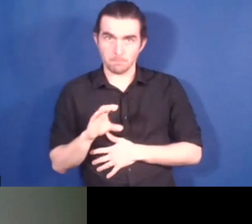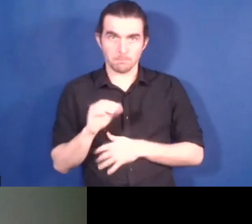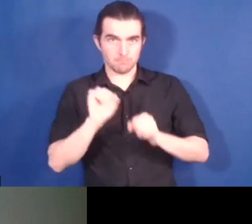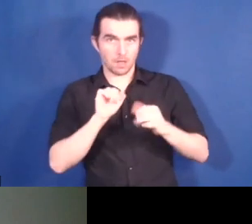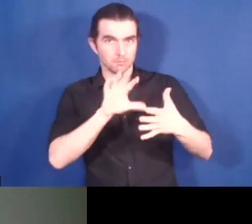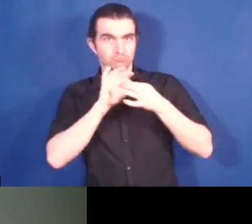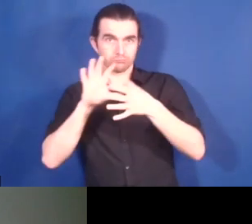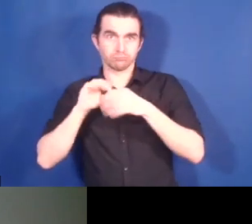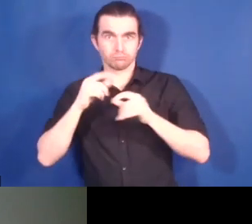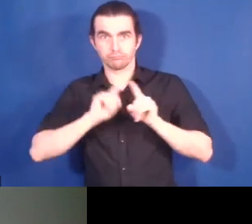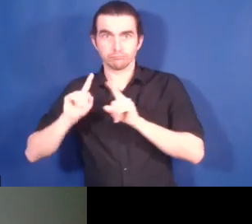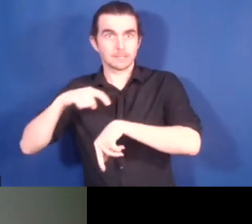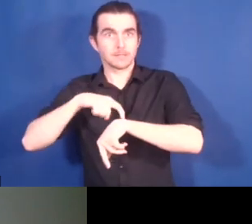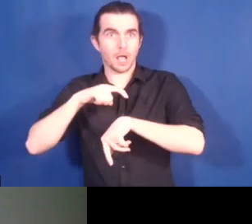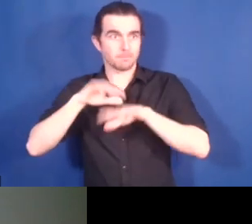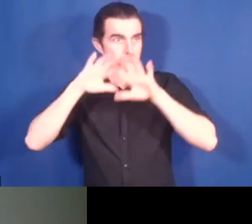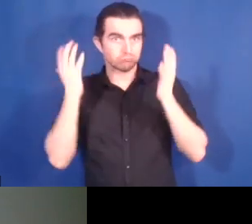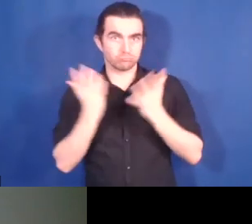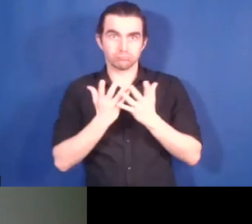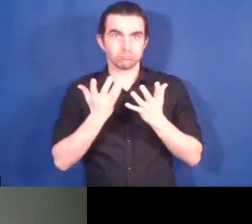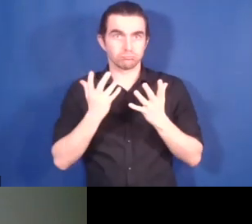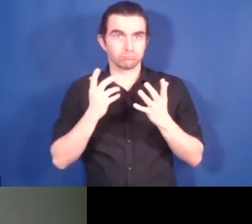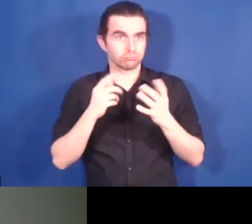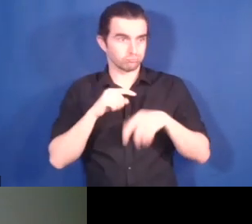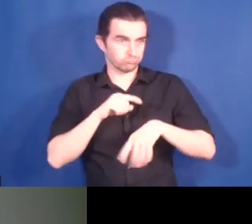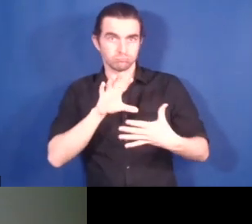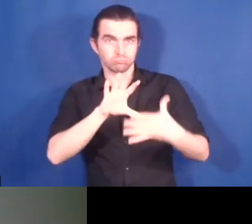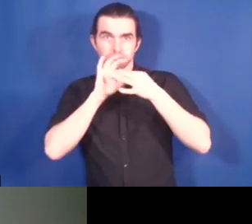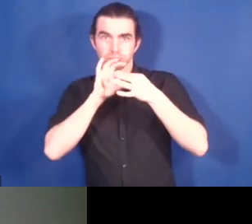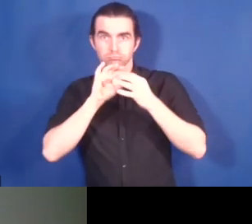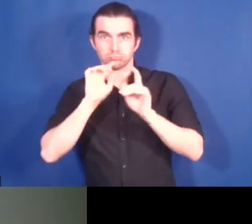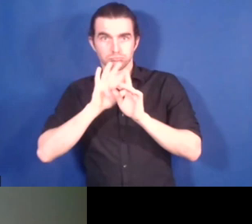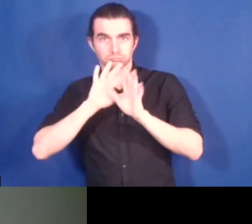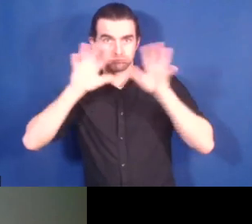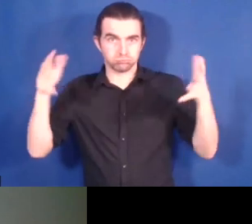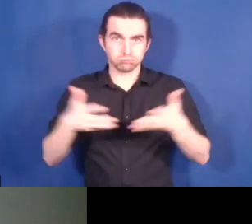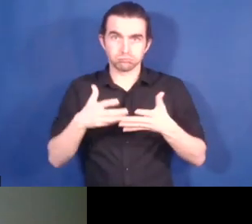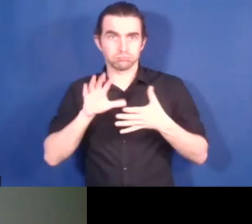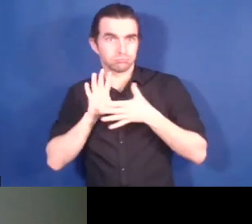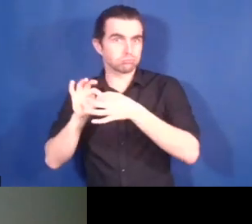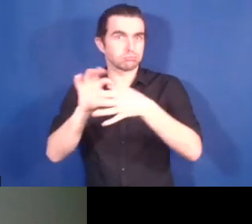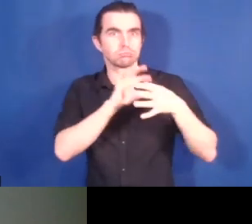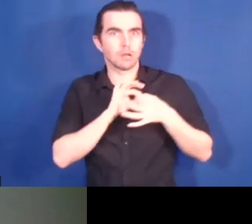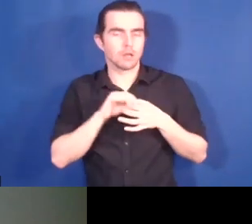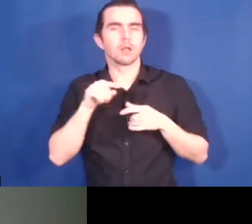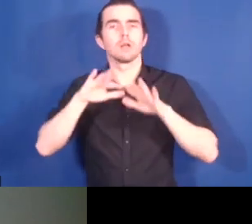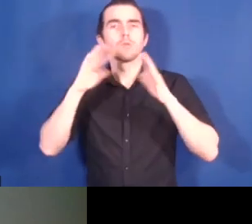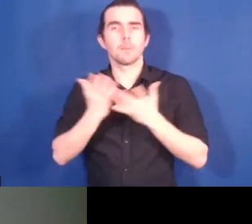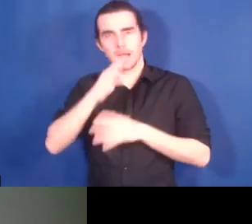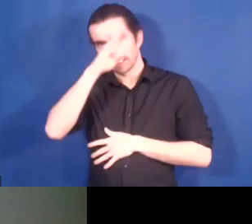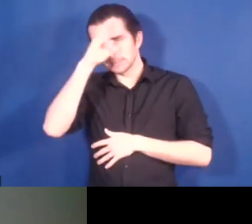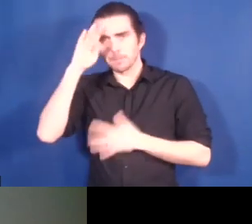has to be something that facilitates research, teaching,